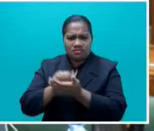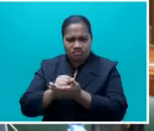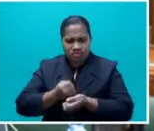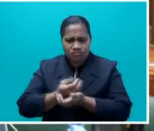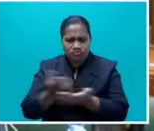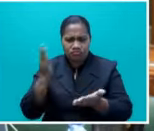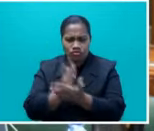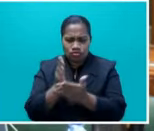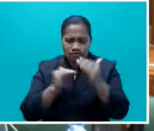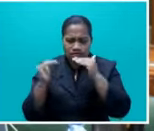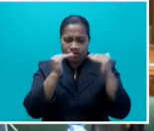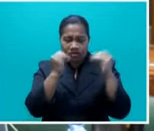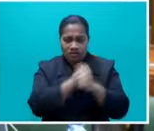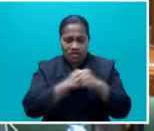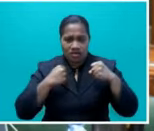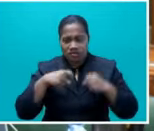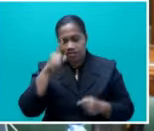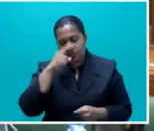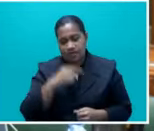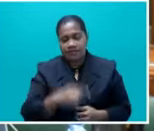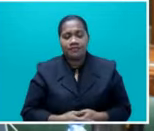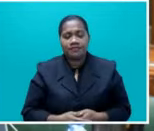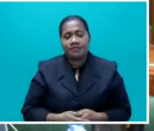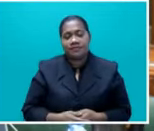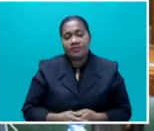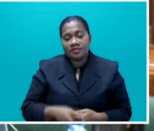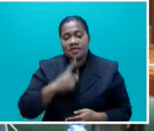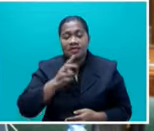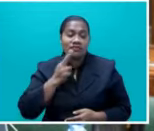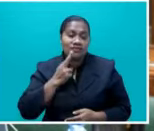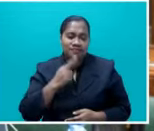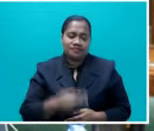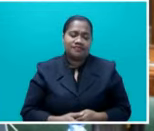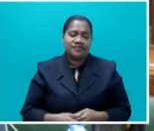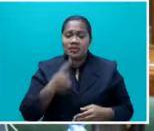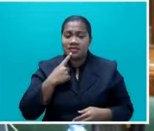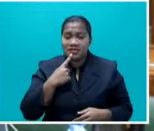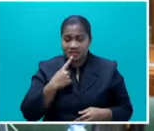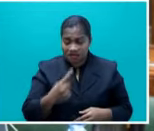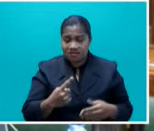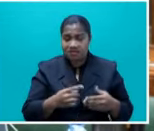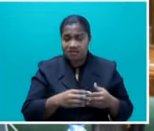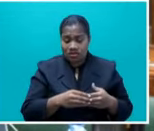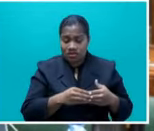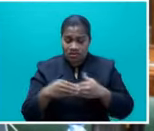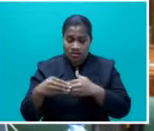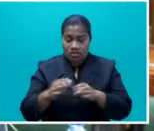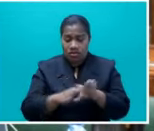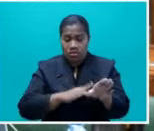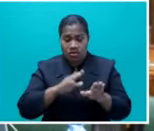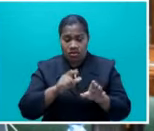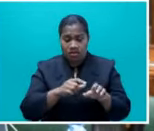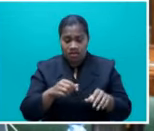people. I say that again. He had been in leadership long enough to see the difference between the genuine democracy we